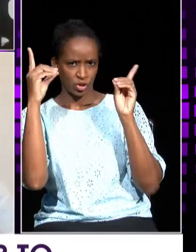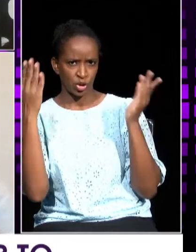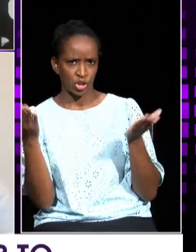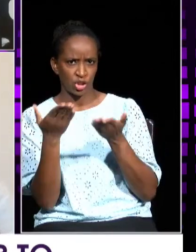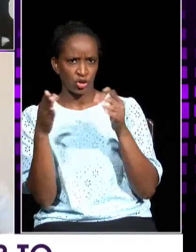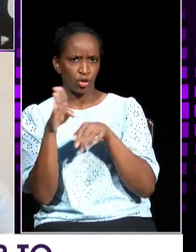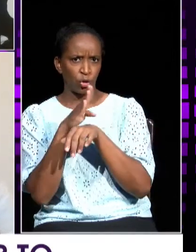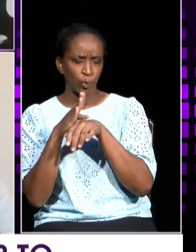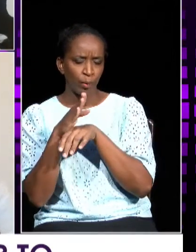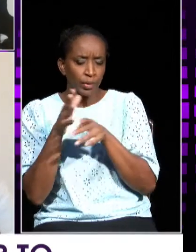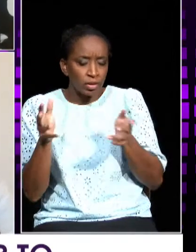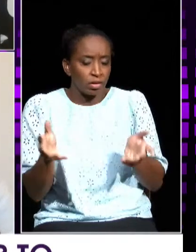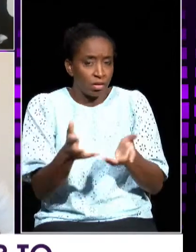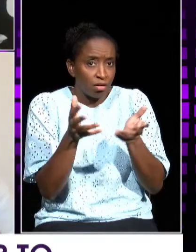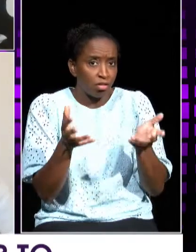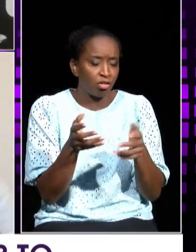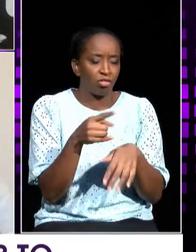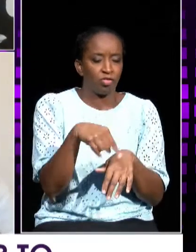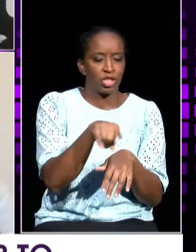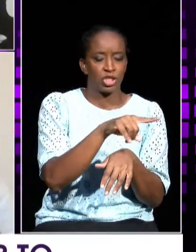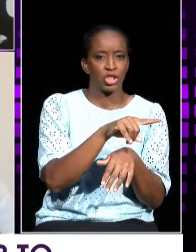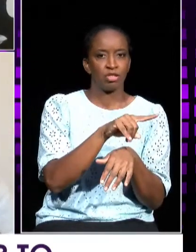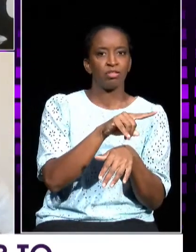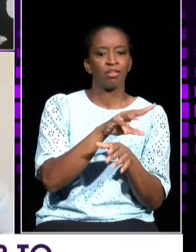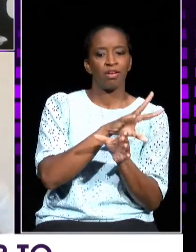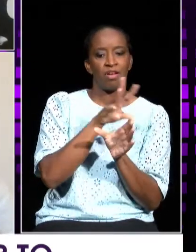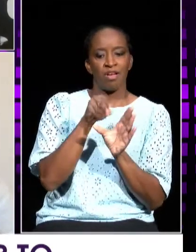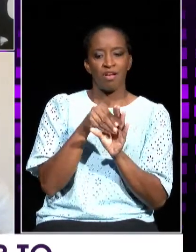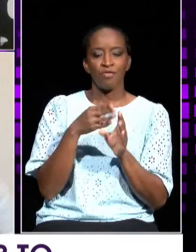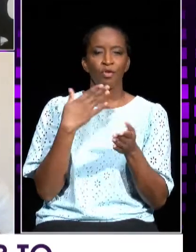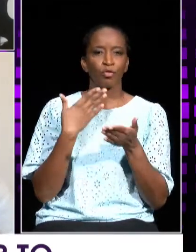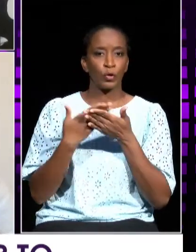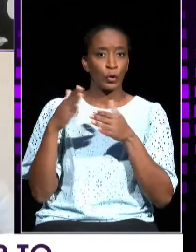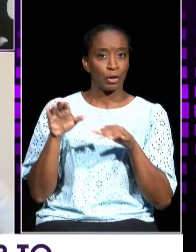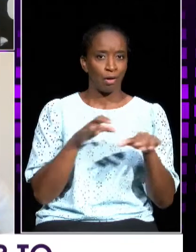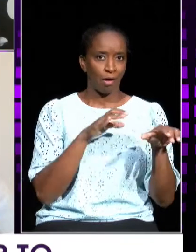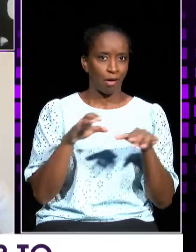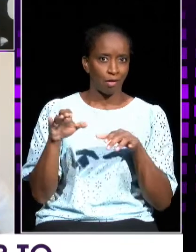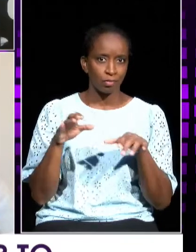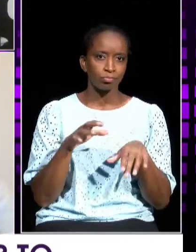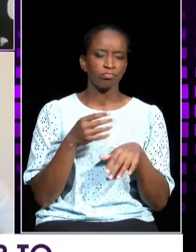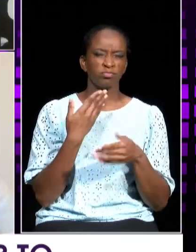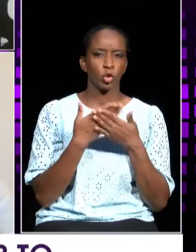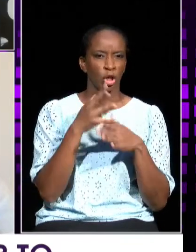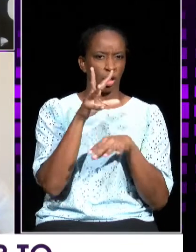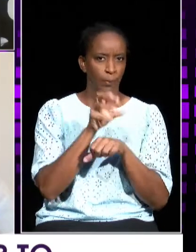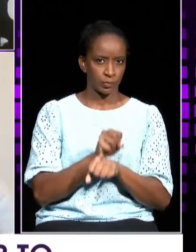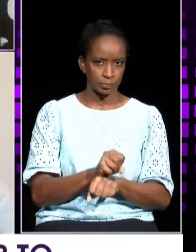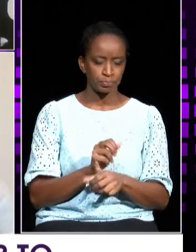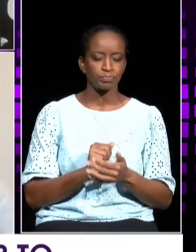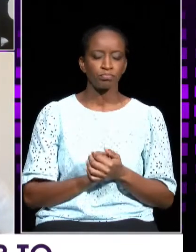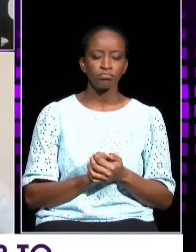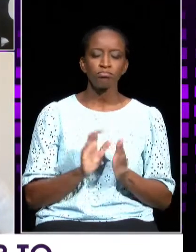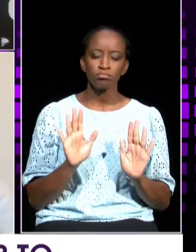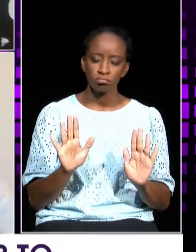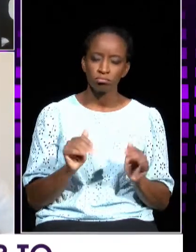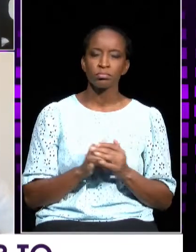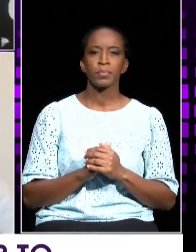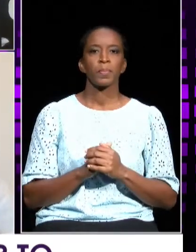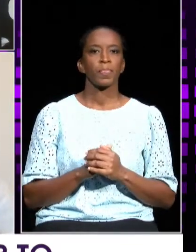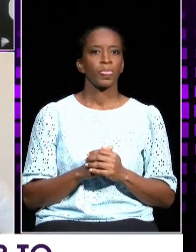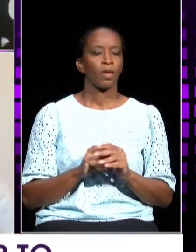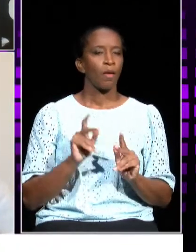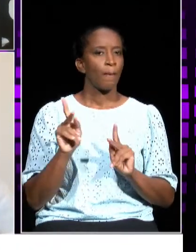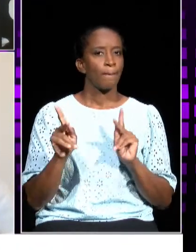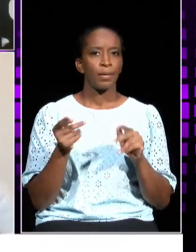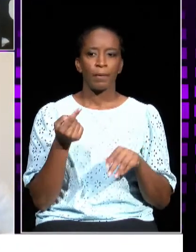in useful activities. But one of the concerns that persons share all the time is the lack of